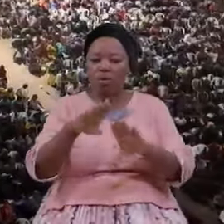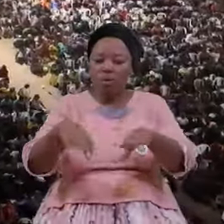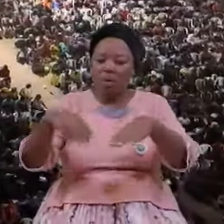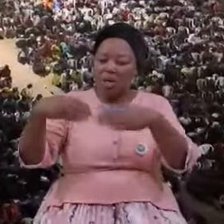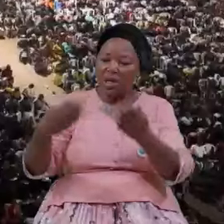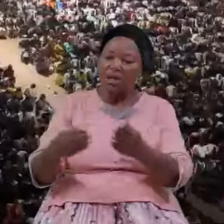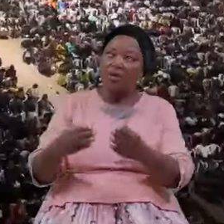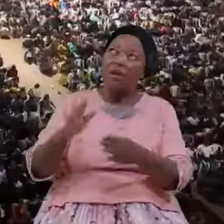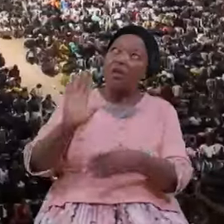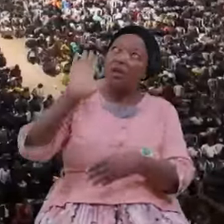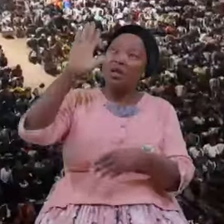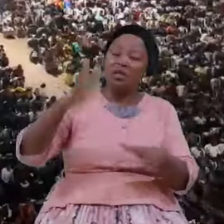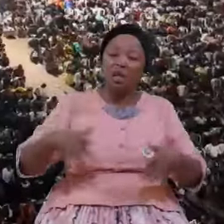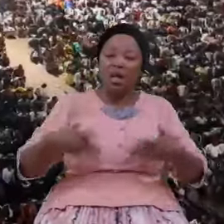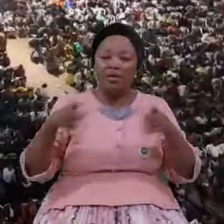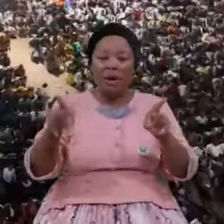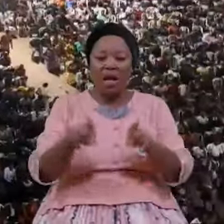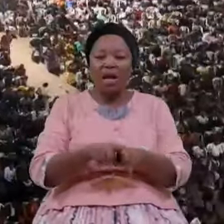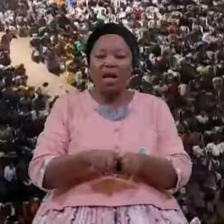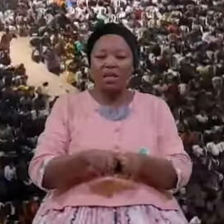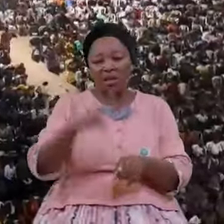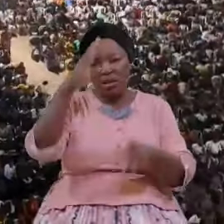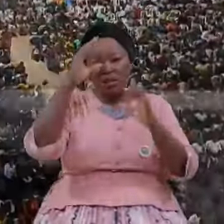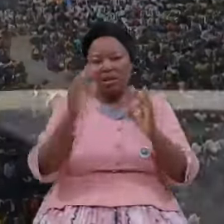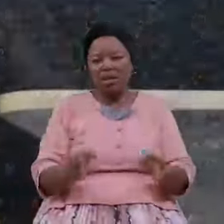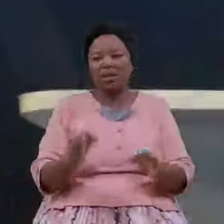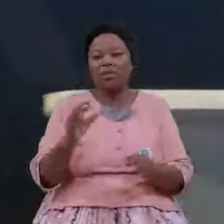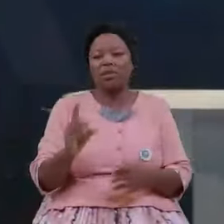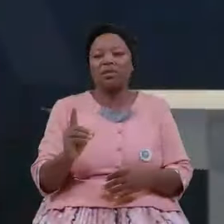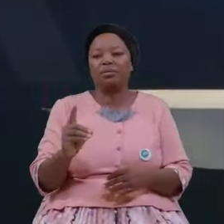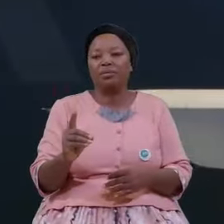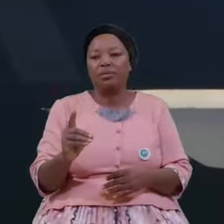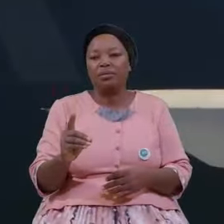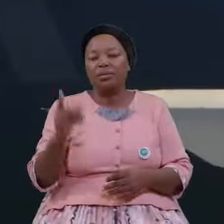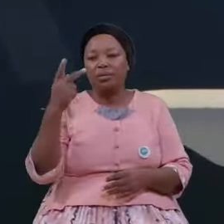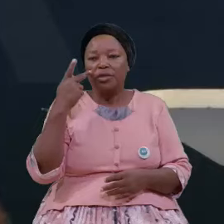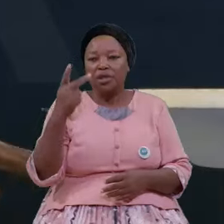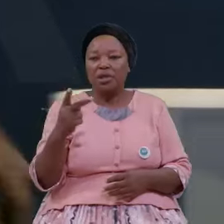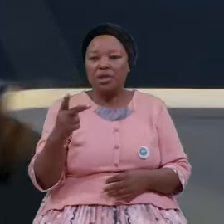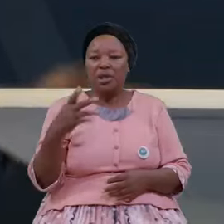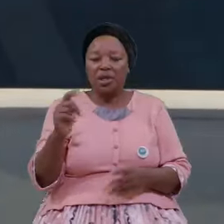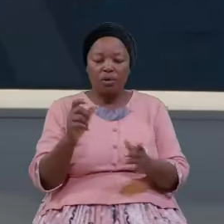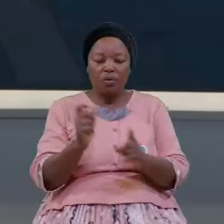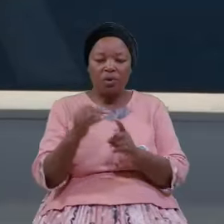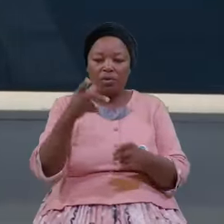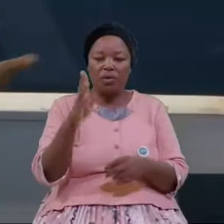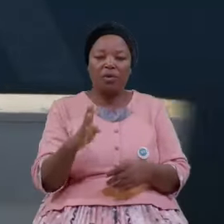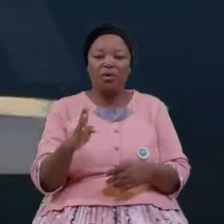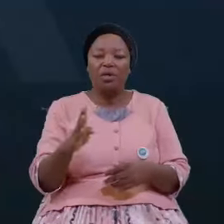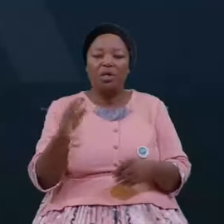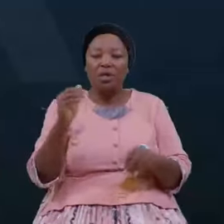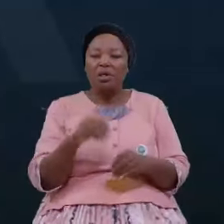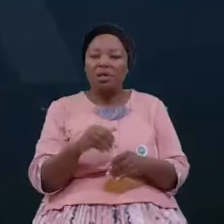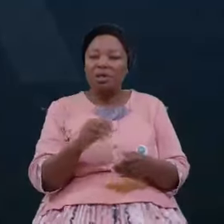life as determined. Look at the word of God. He tells us, we're reading that again